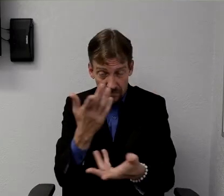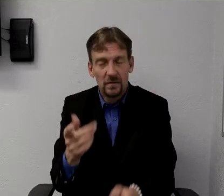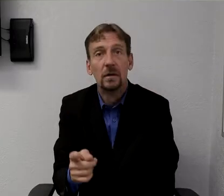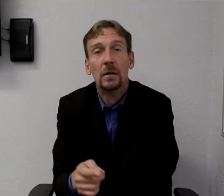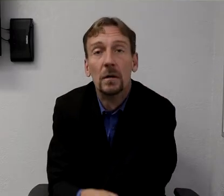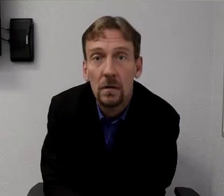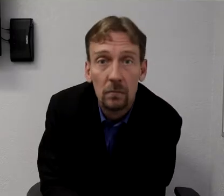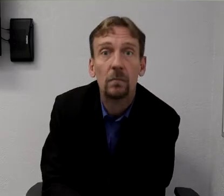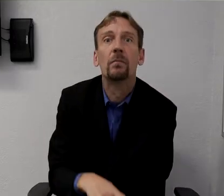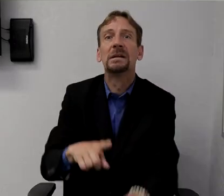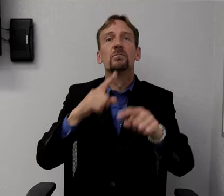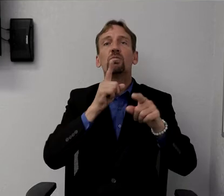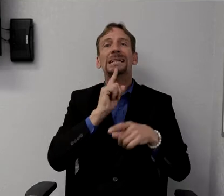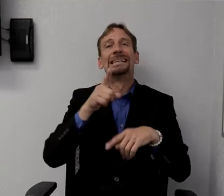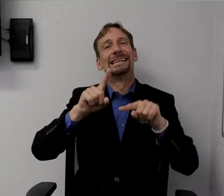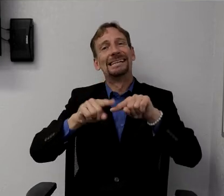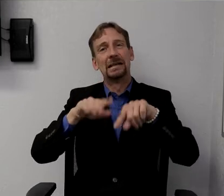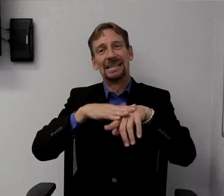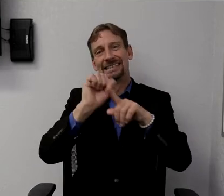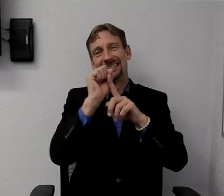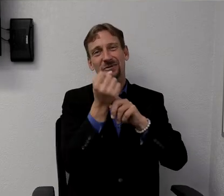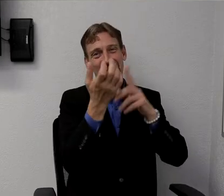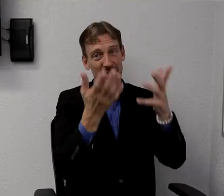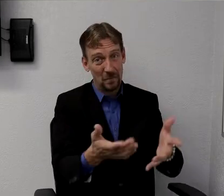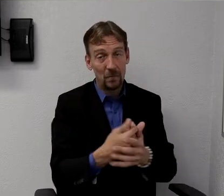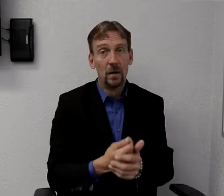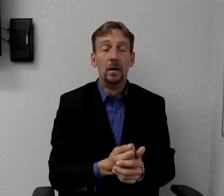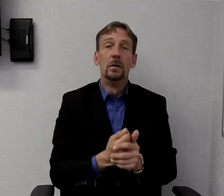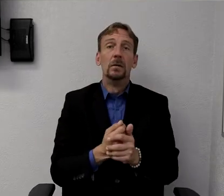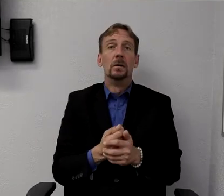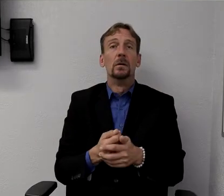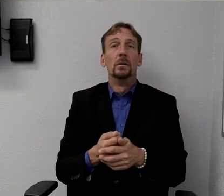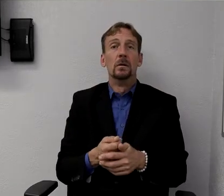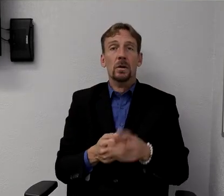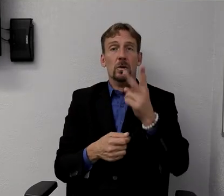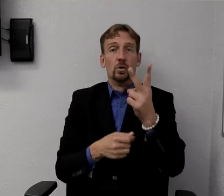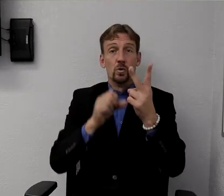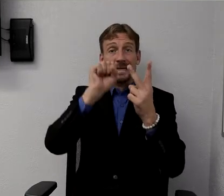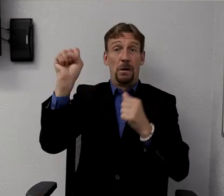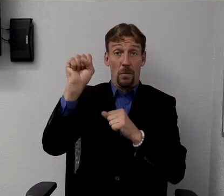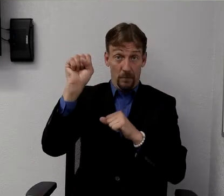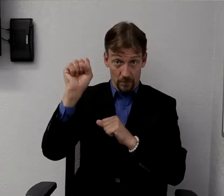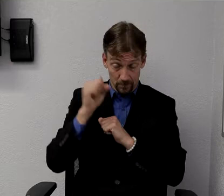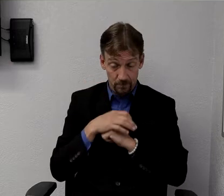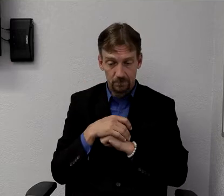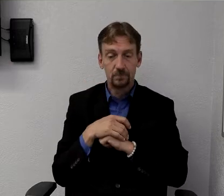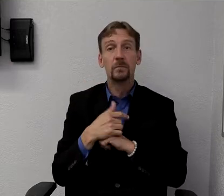the circumstances. So on 2 South, again, what we're doing to conserve